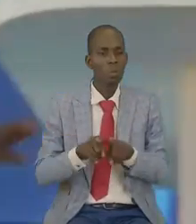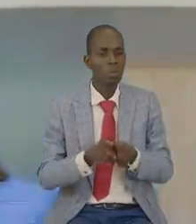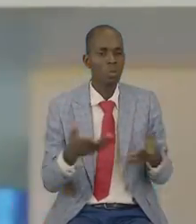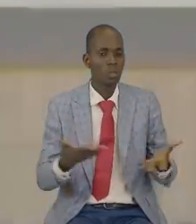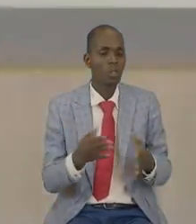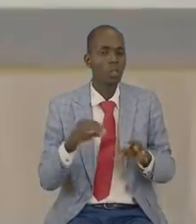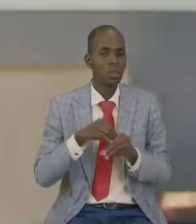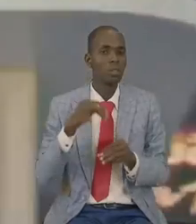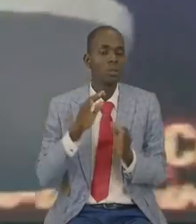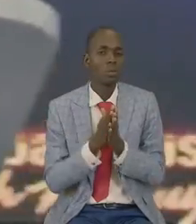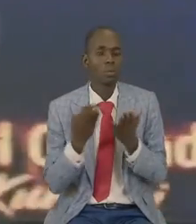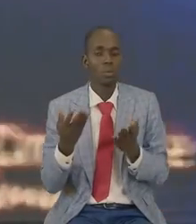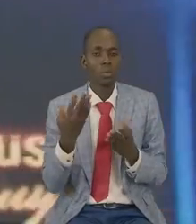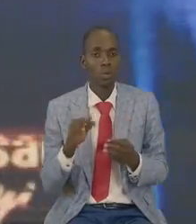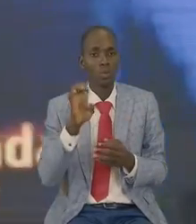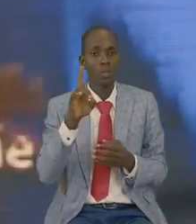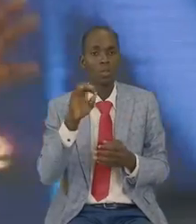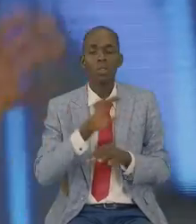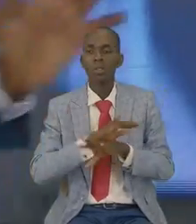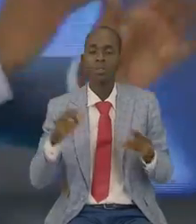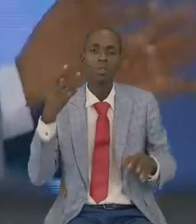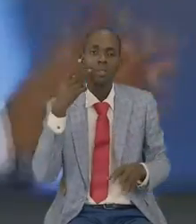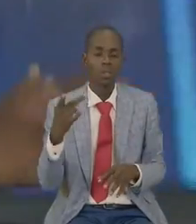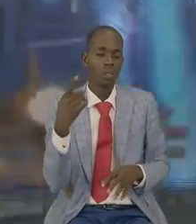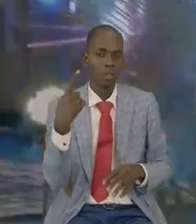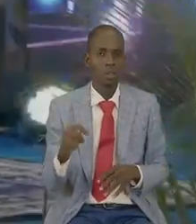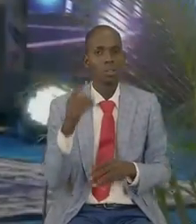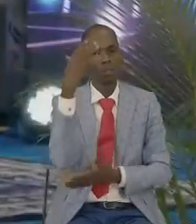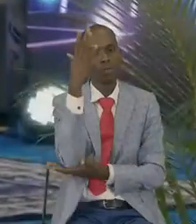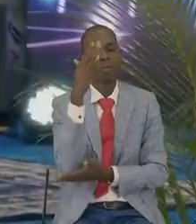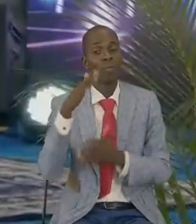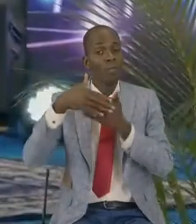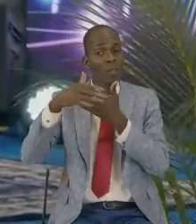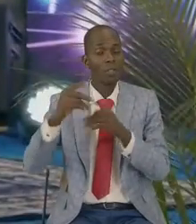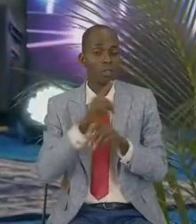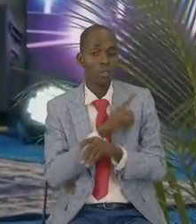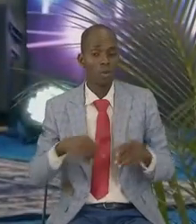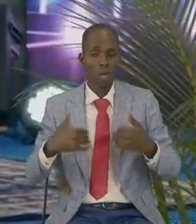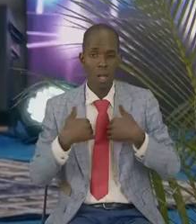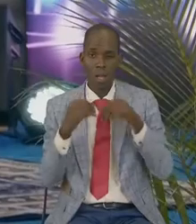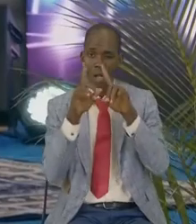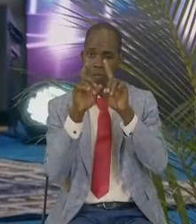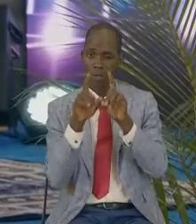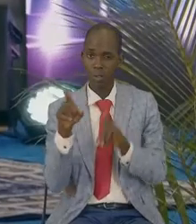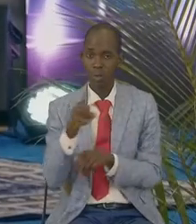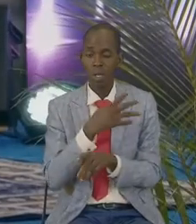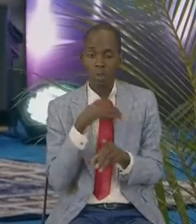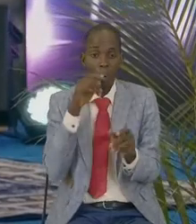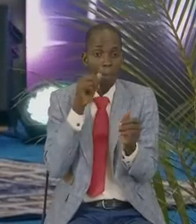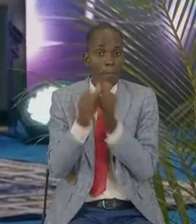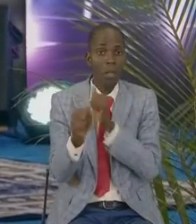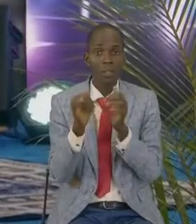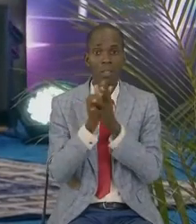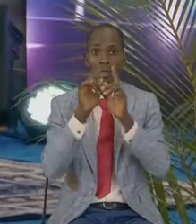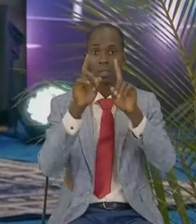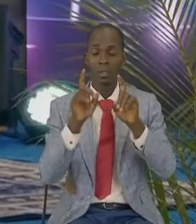there, after the Lord has proved you, after the Lord has tested you, and you passed the test, then